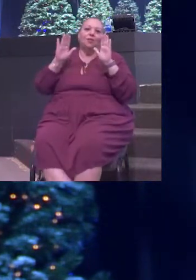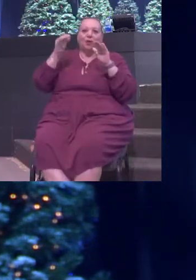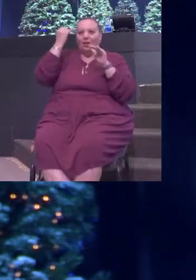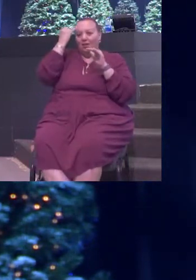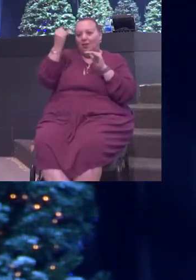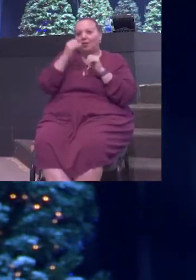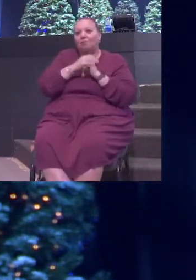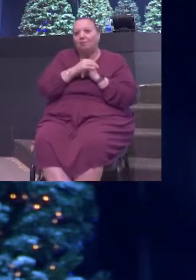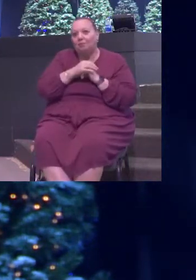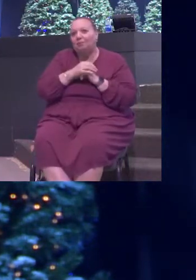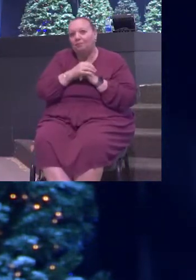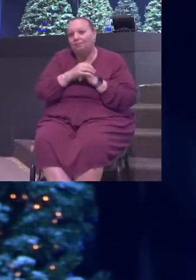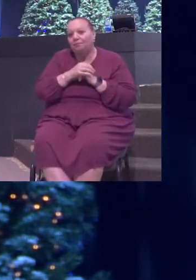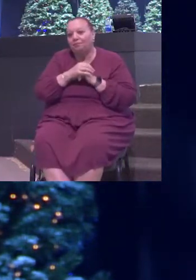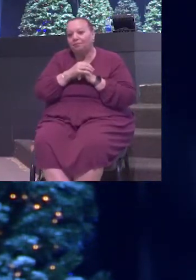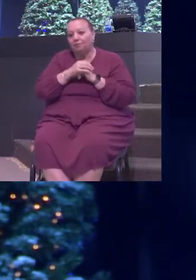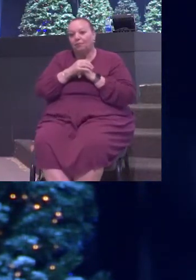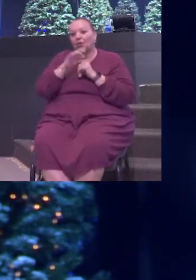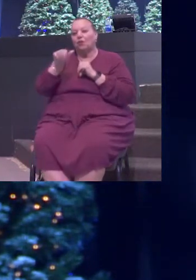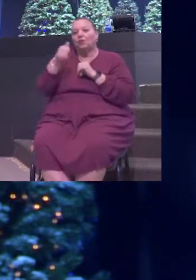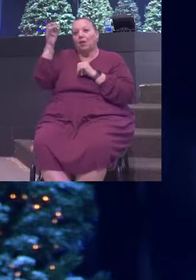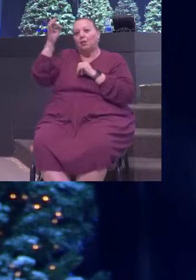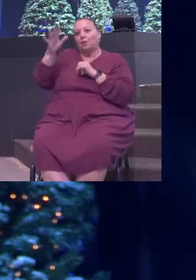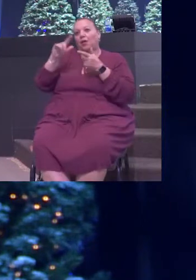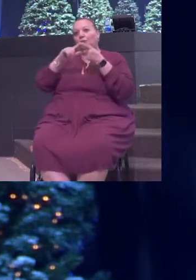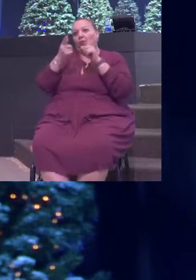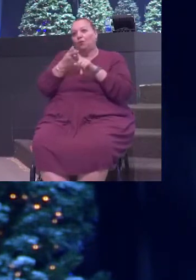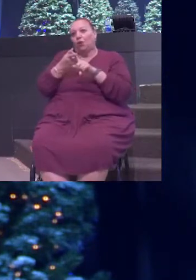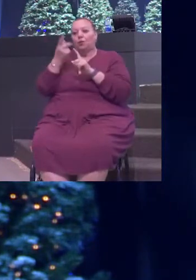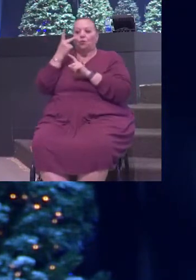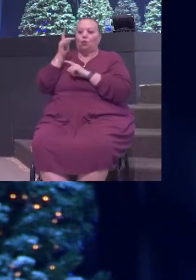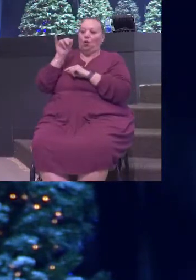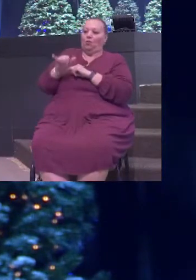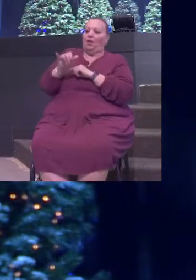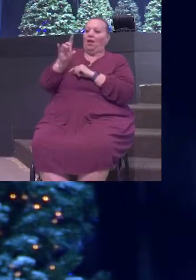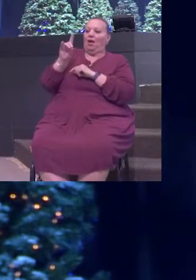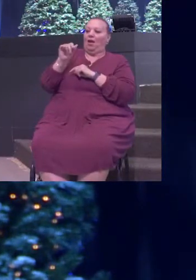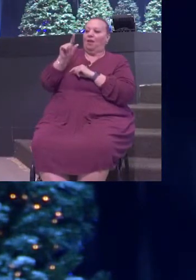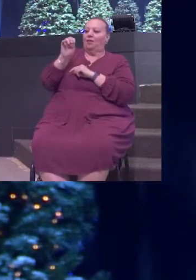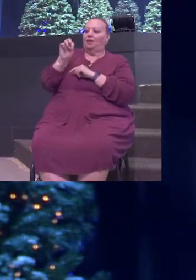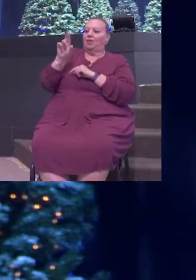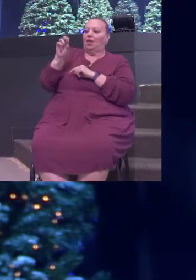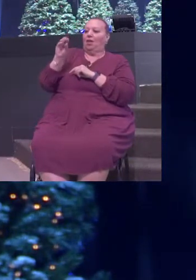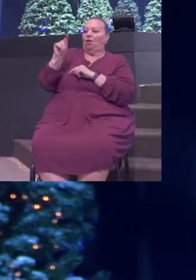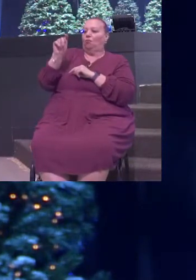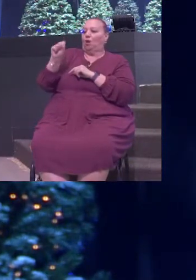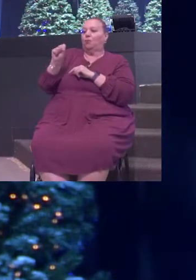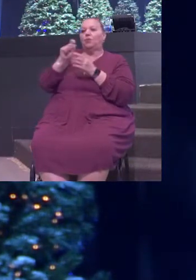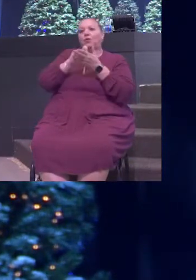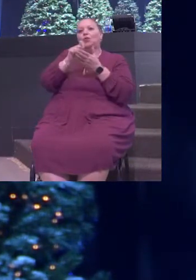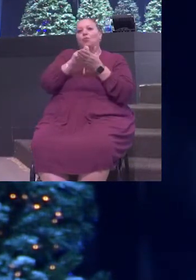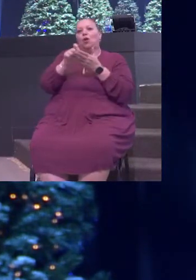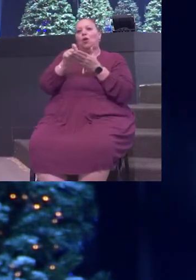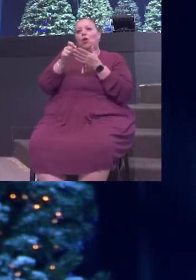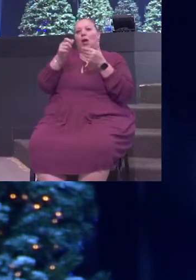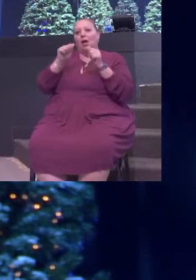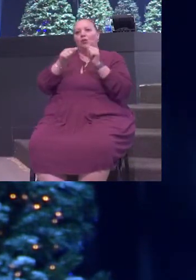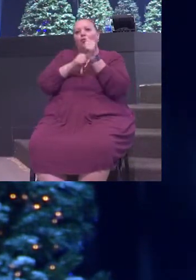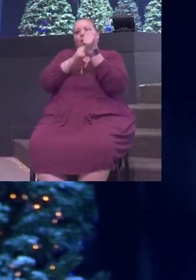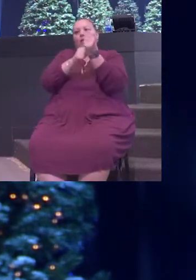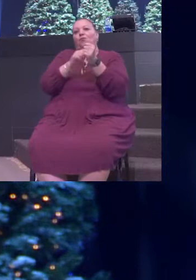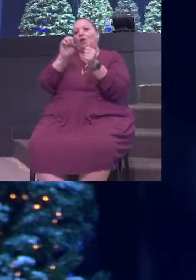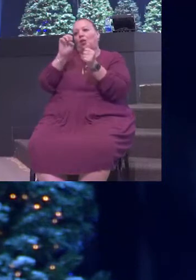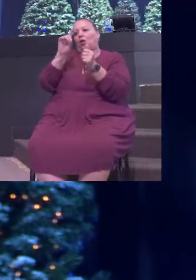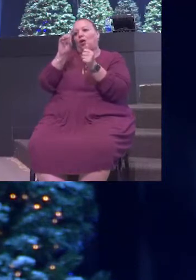idea. There's another pastor friend that saw that, Dale Roberts, and he wrote on the post, I try to follow